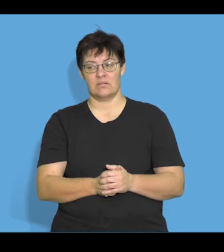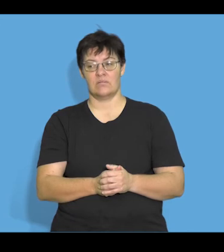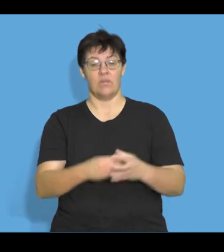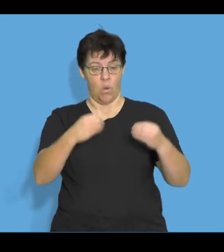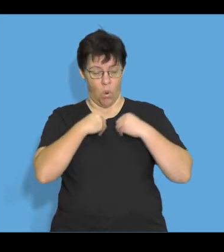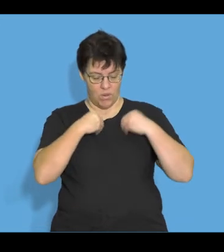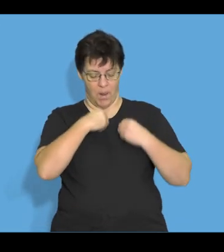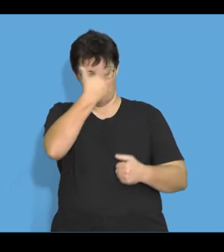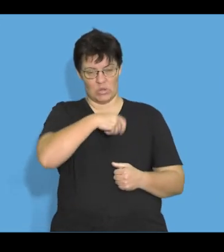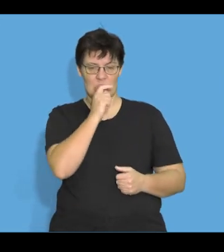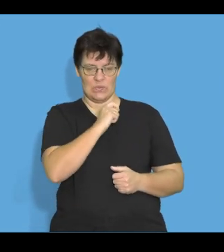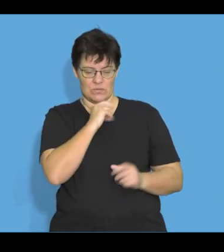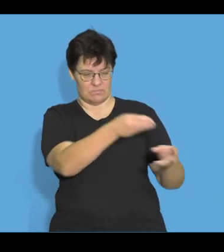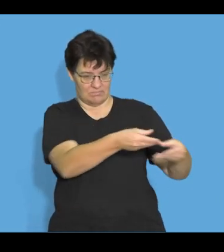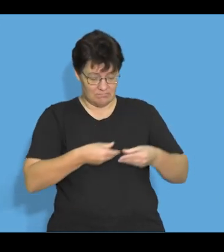personal use,